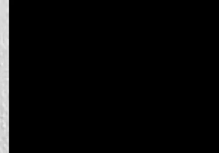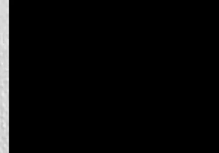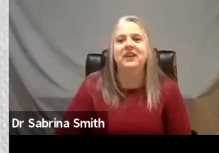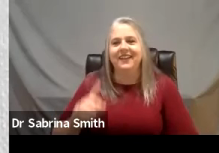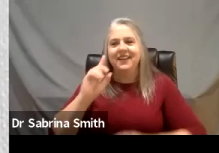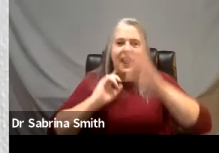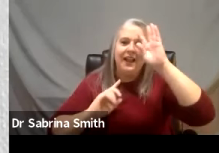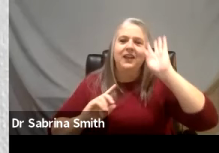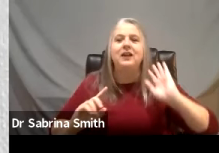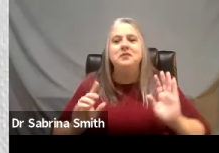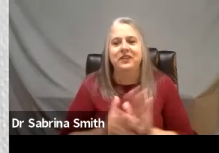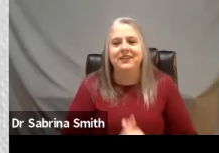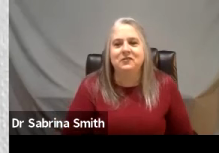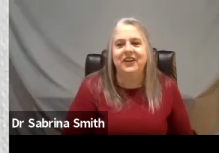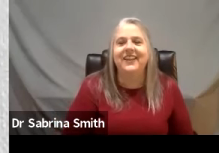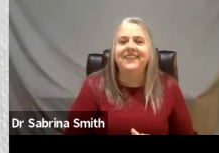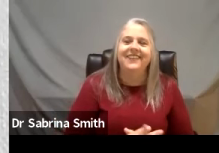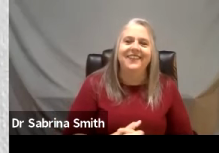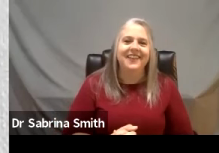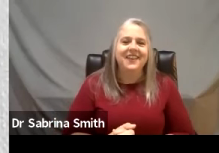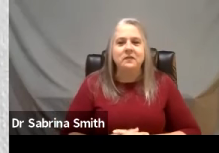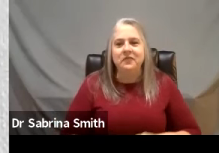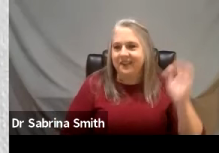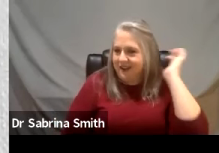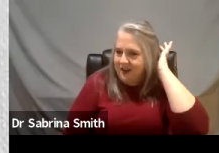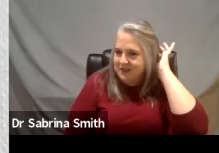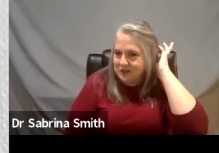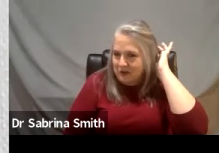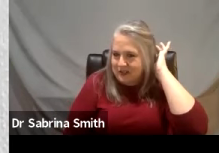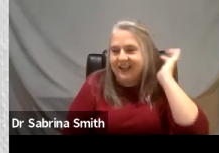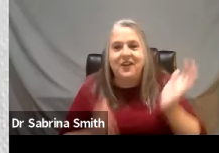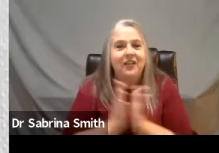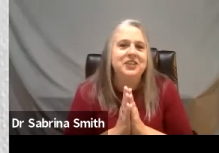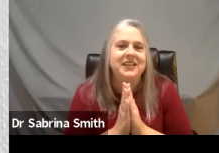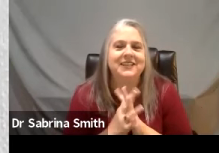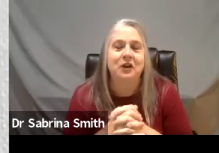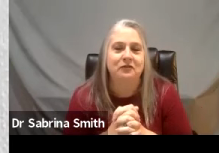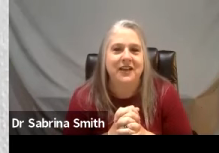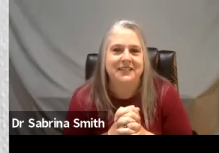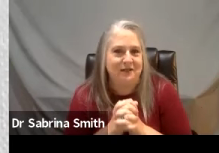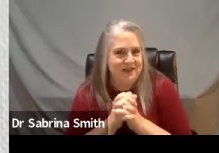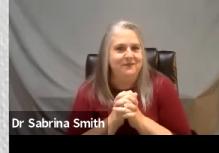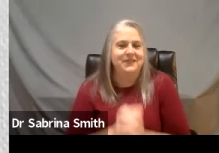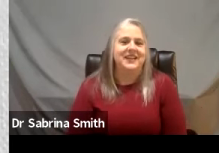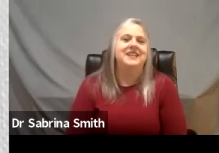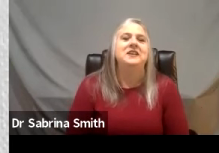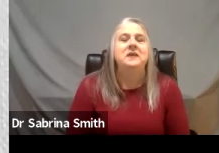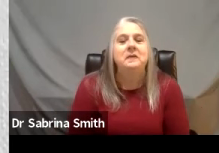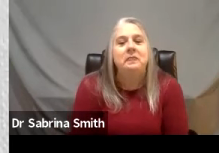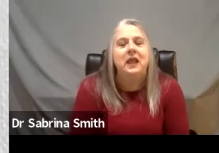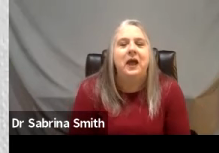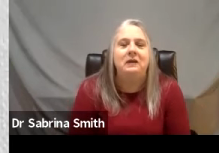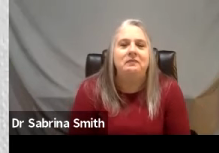Let me I muted it, don't worry. I know it's a struggle. Technology is our friend sometimes, right?